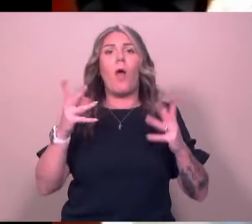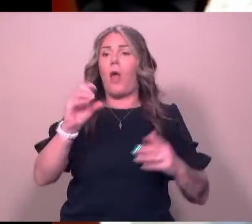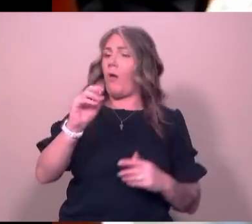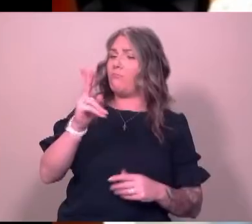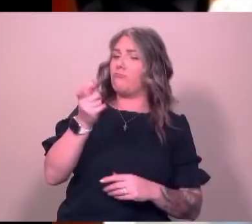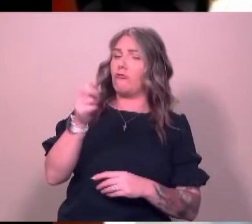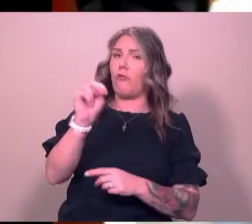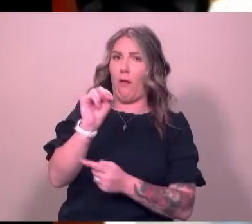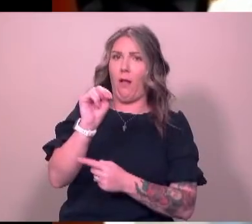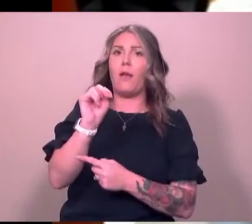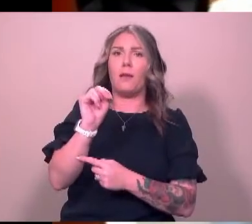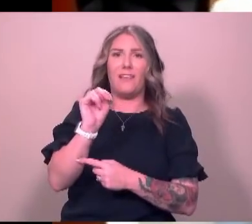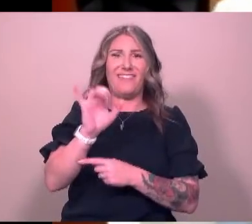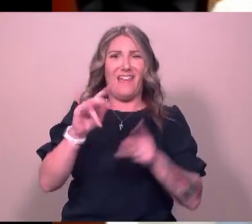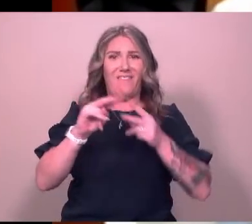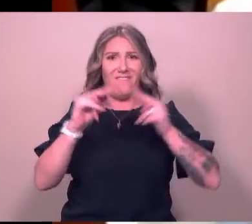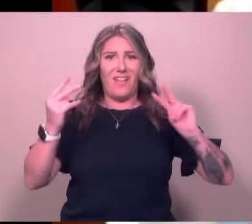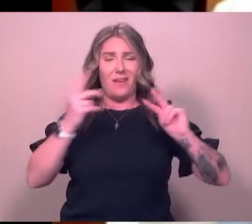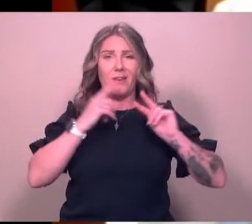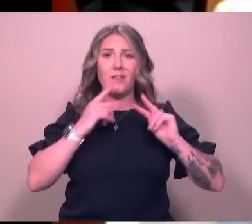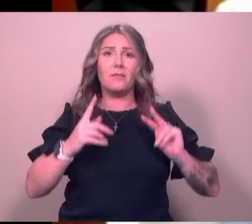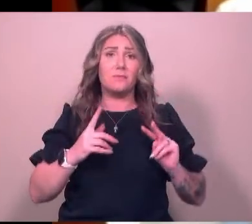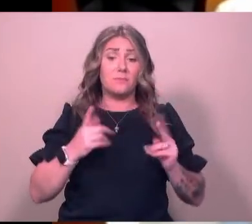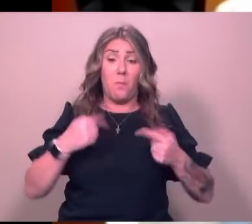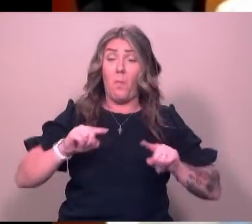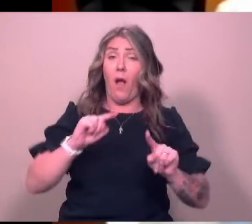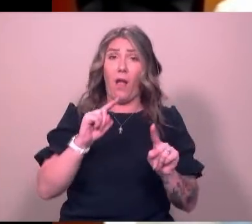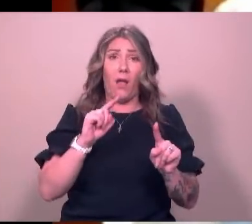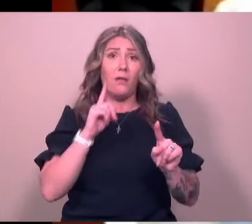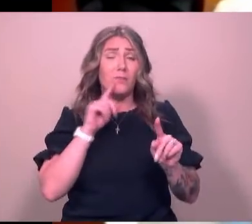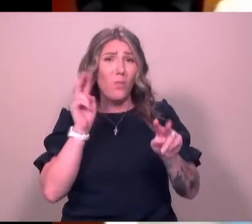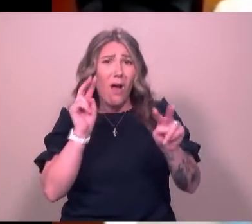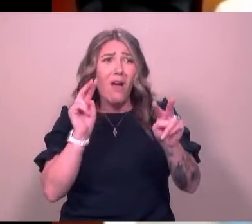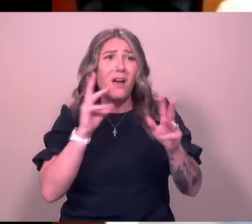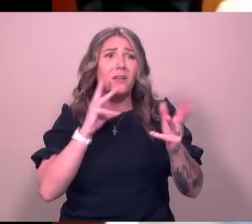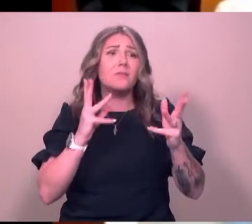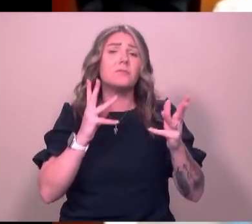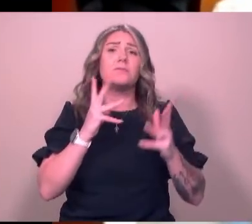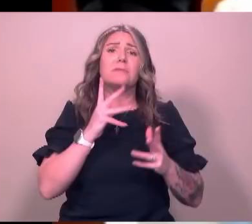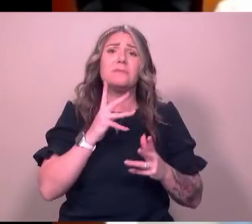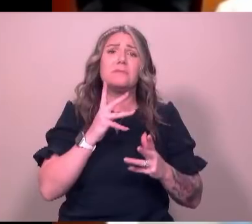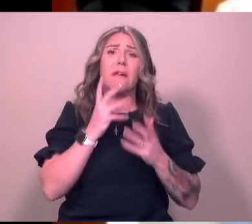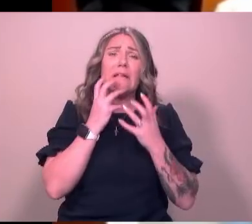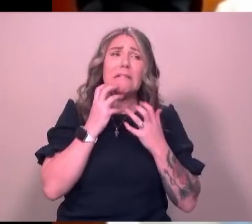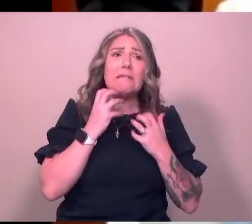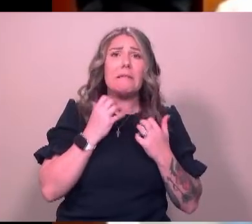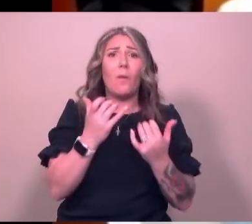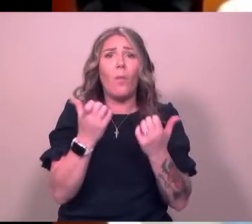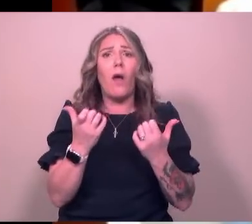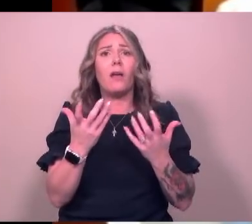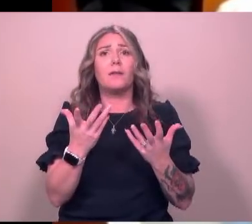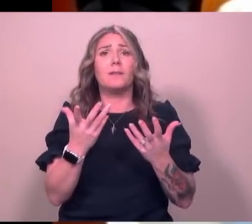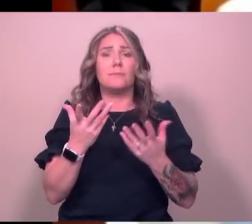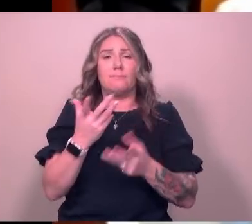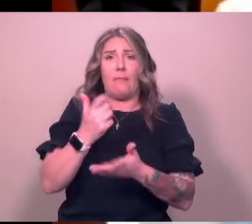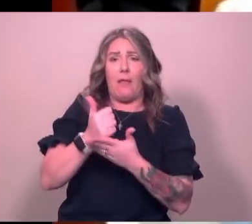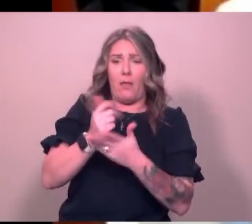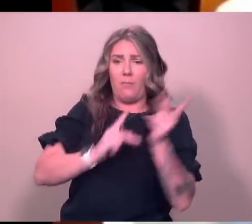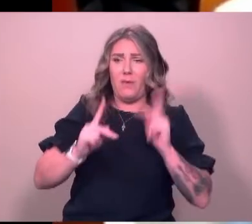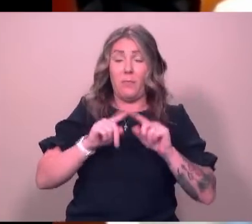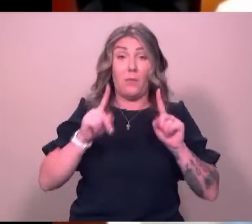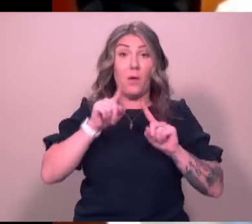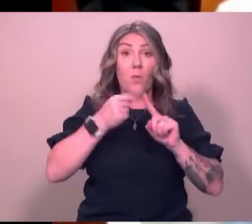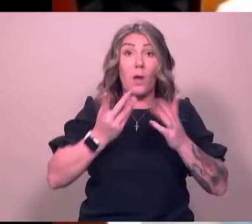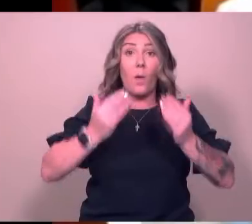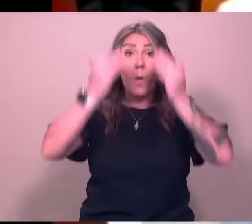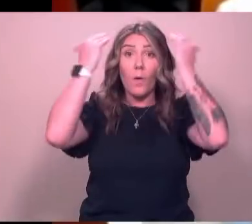variant. And so, but yeah, we're, as we watch, I mean, we desperately want to try to help people, but when you're so overwhelmed